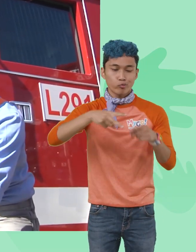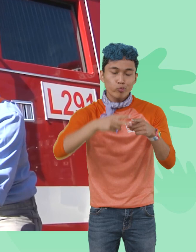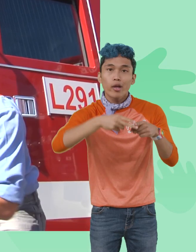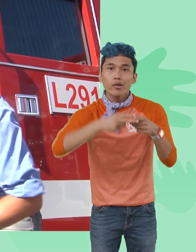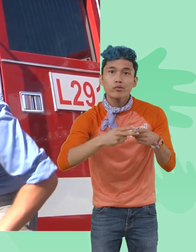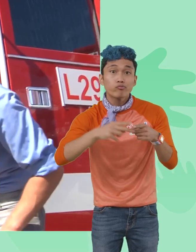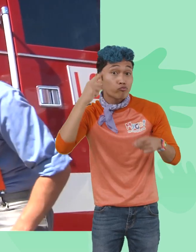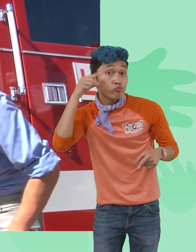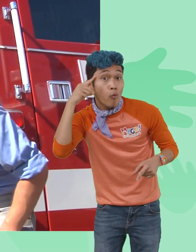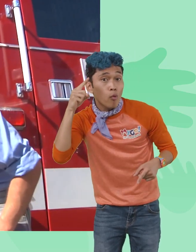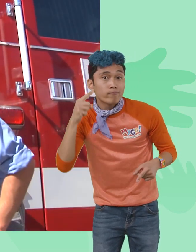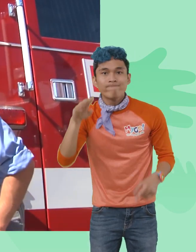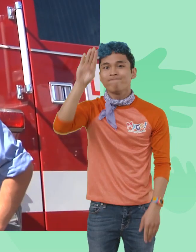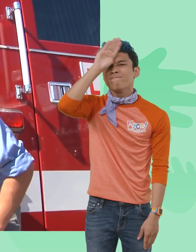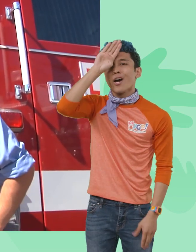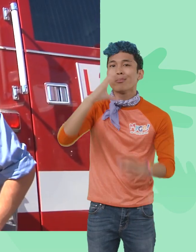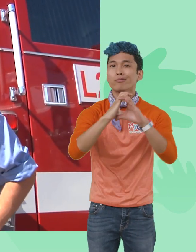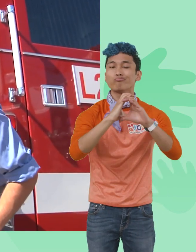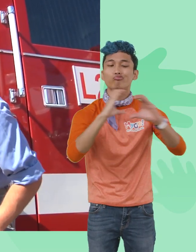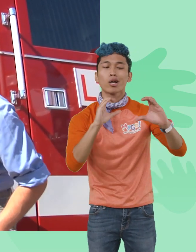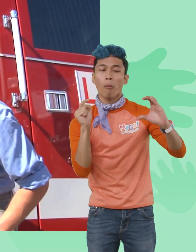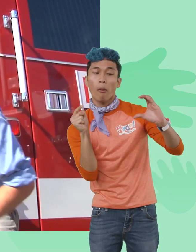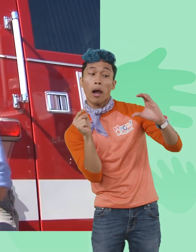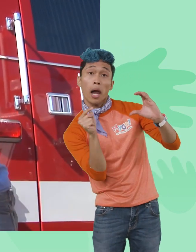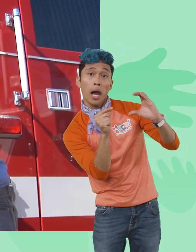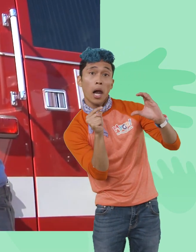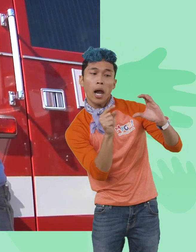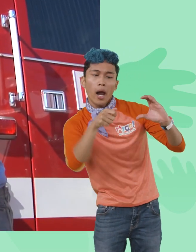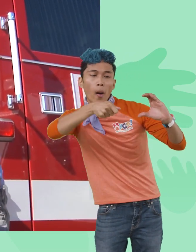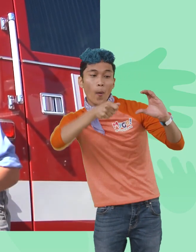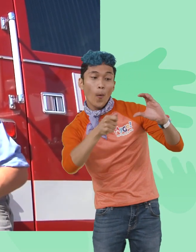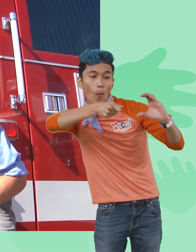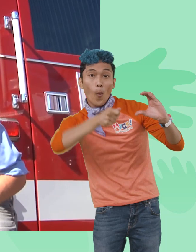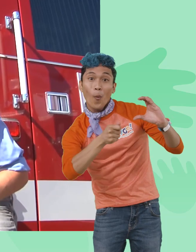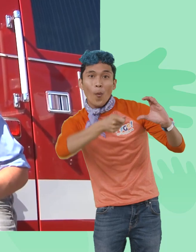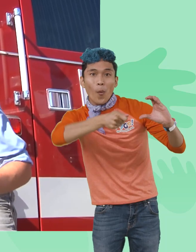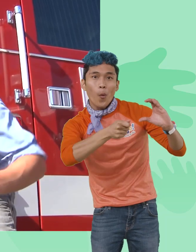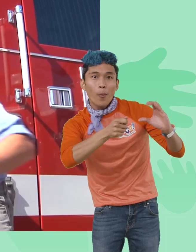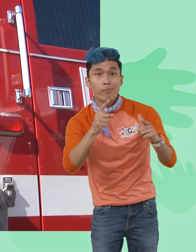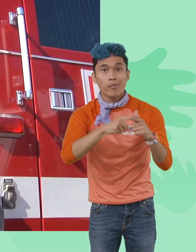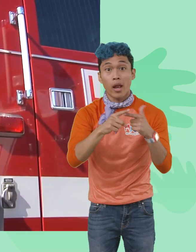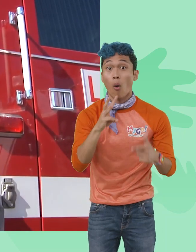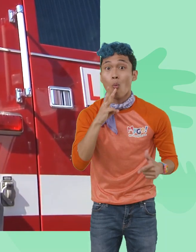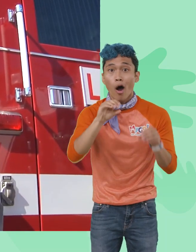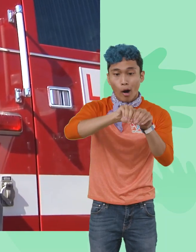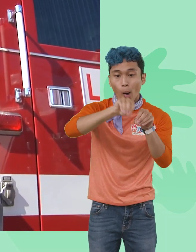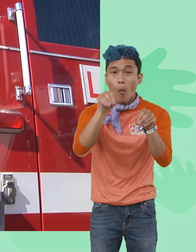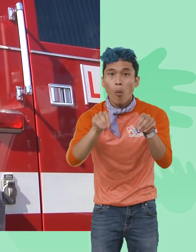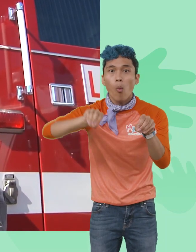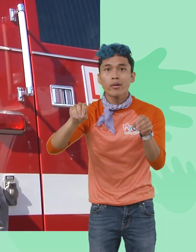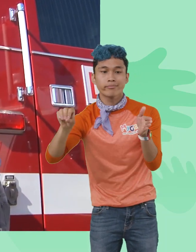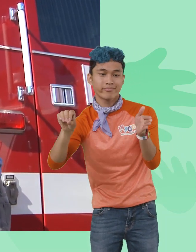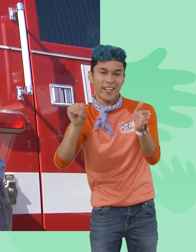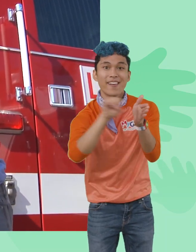you use the stores wrench on the inlets of the fire truck. So then you can connect the hose to the